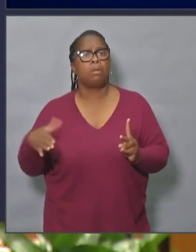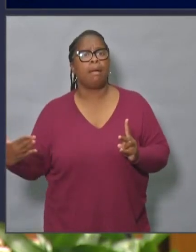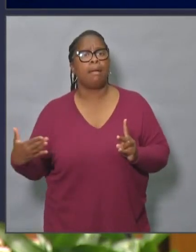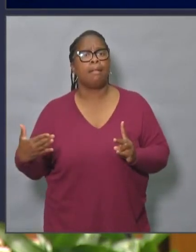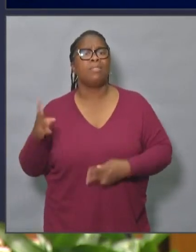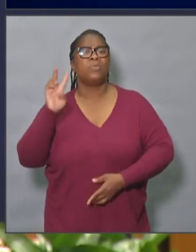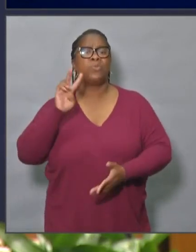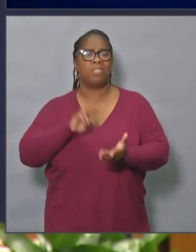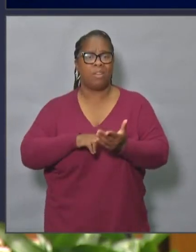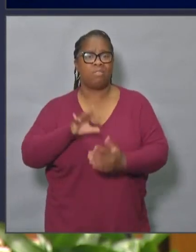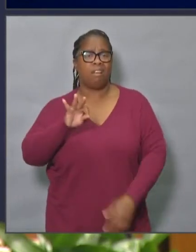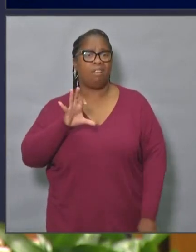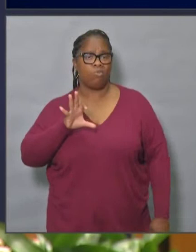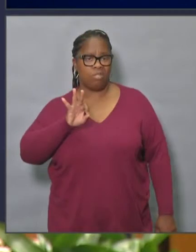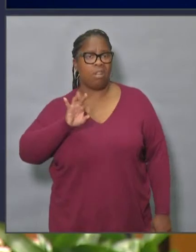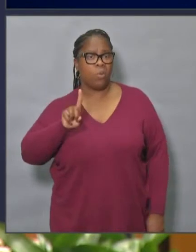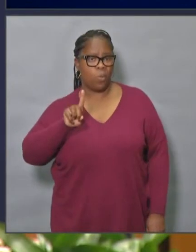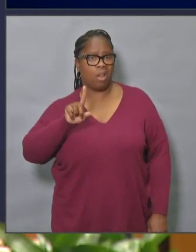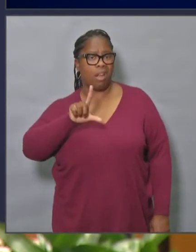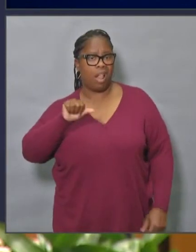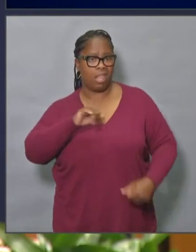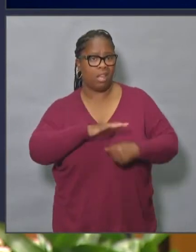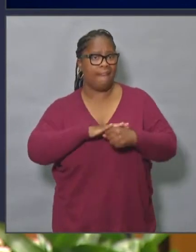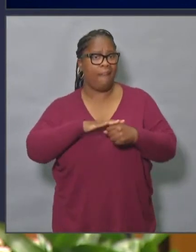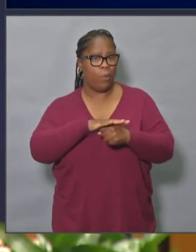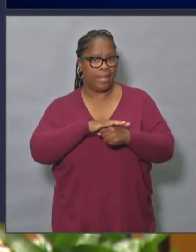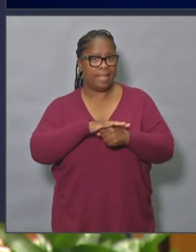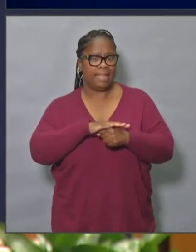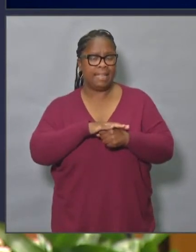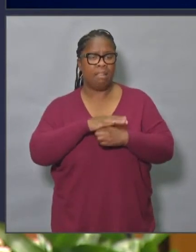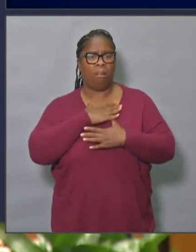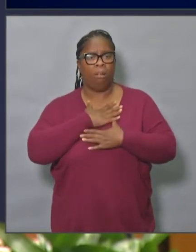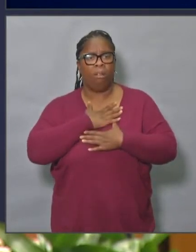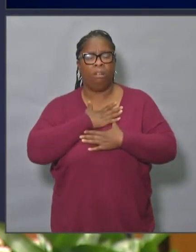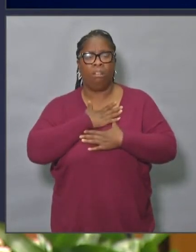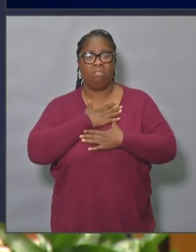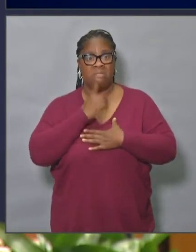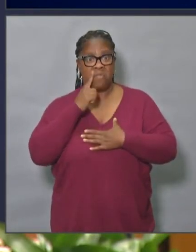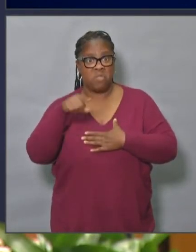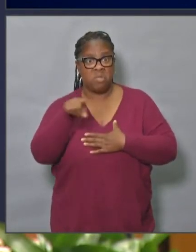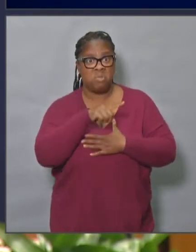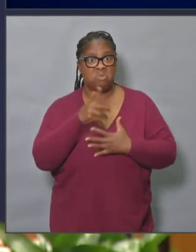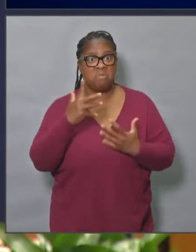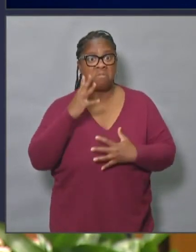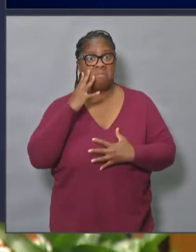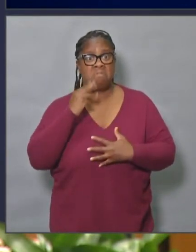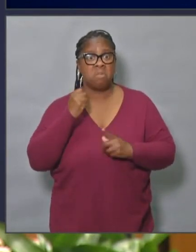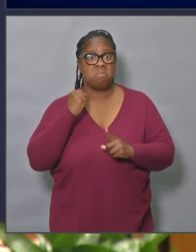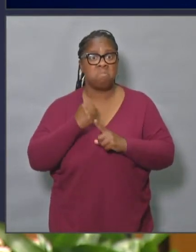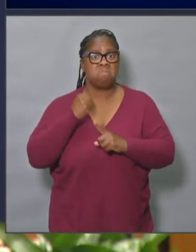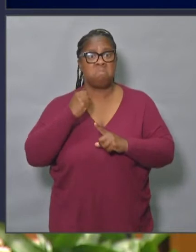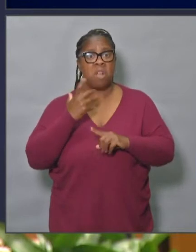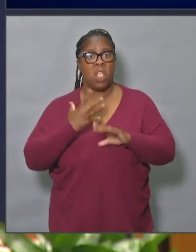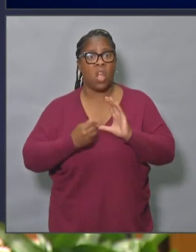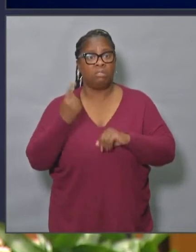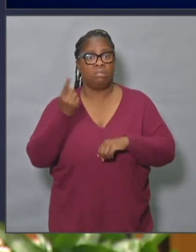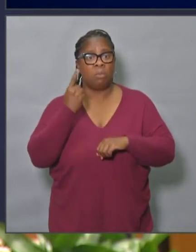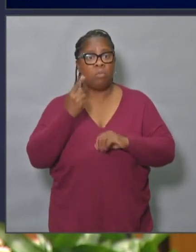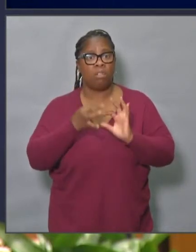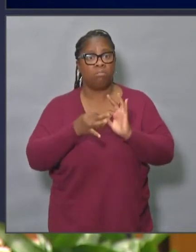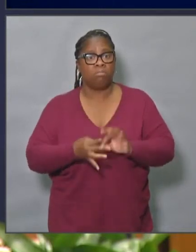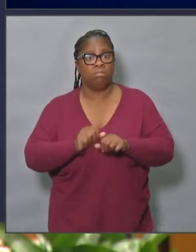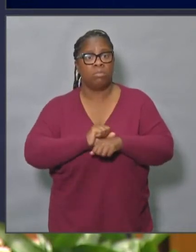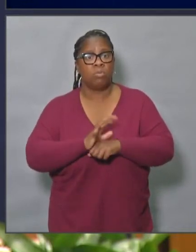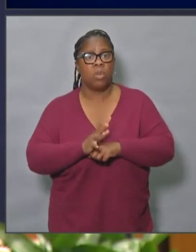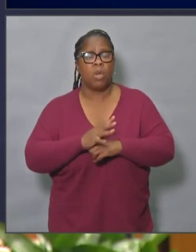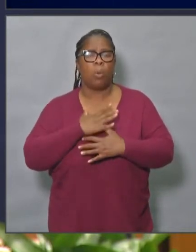2,991. Our hearts go out to the many people who have lost folks that they loved to COVID-19. You're in